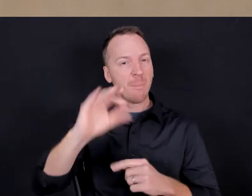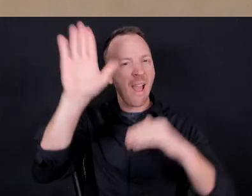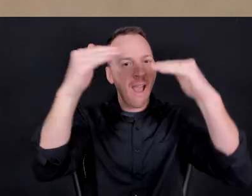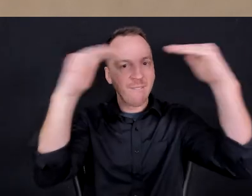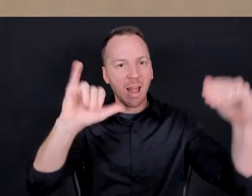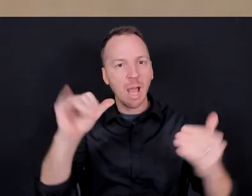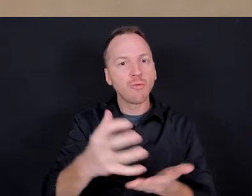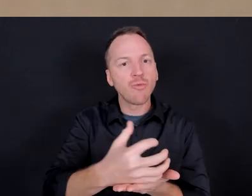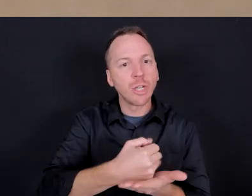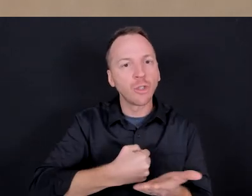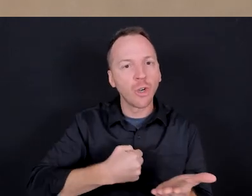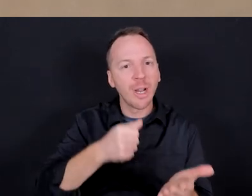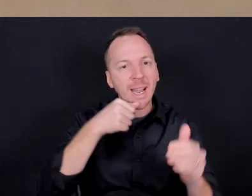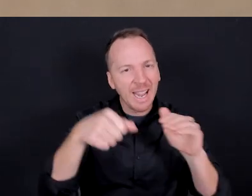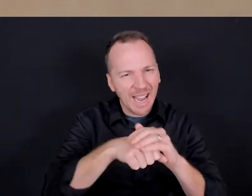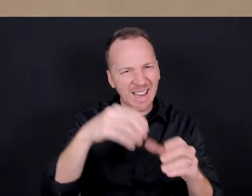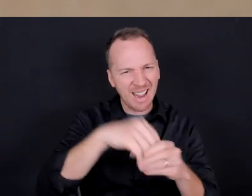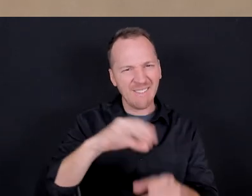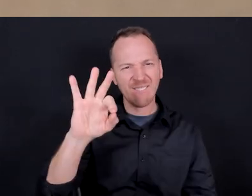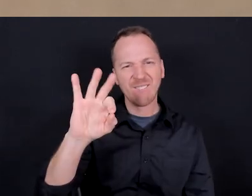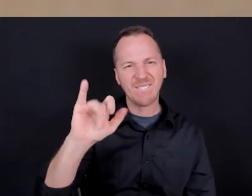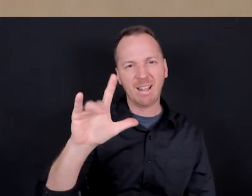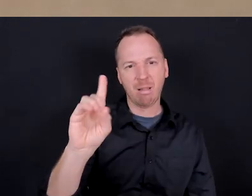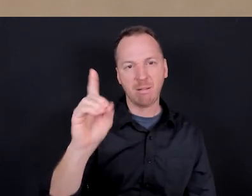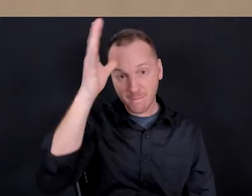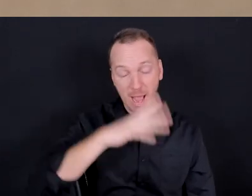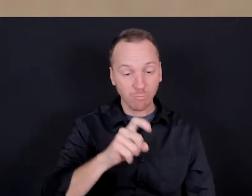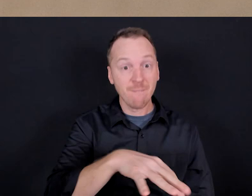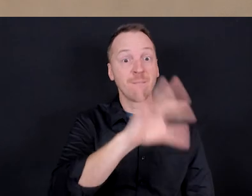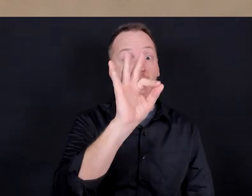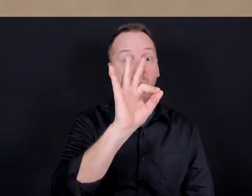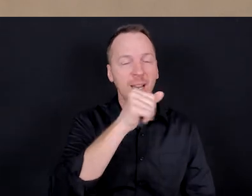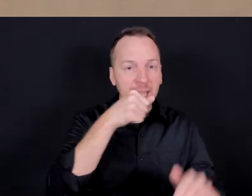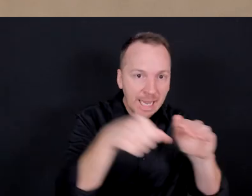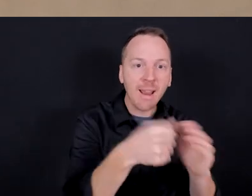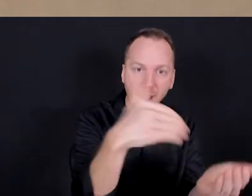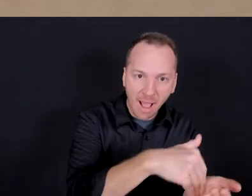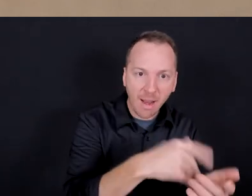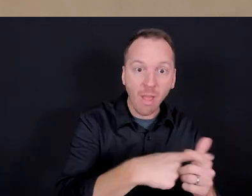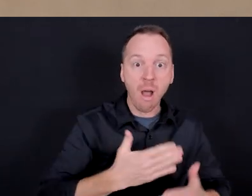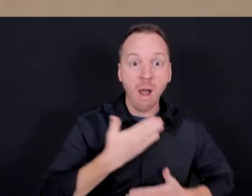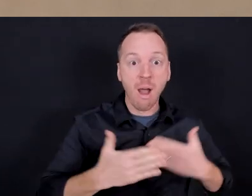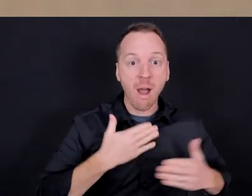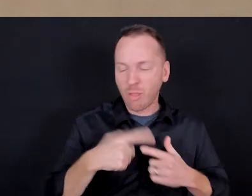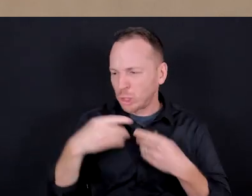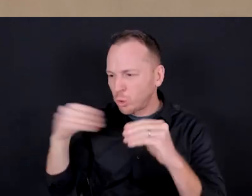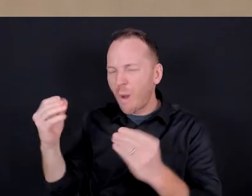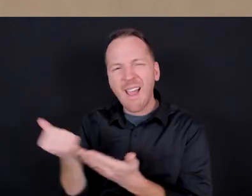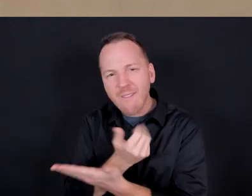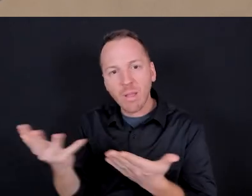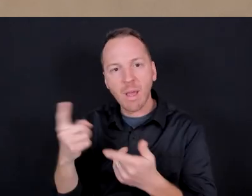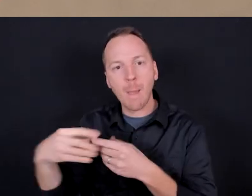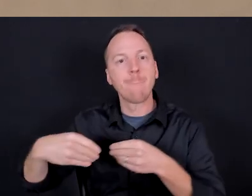like a treasure hidden in a field. When a man found it, he hid it again, and then in his joy went and sold all he had and